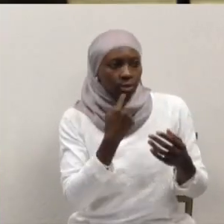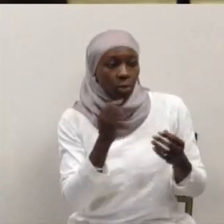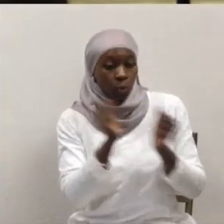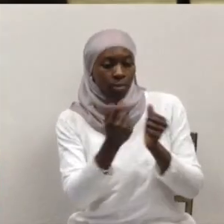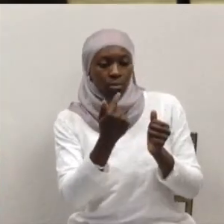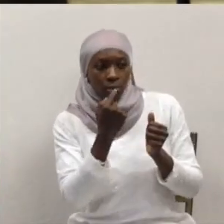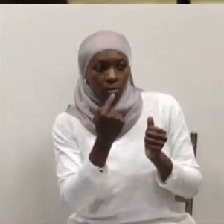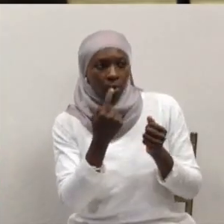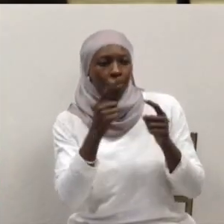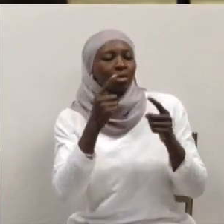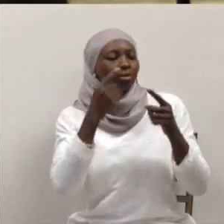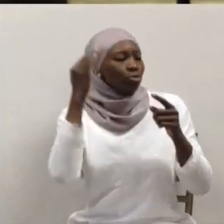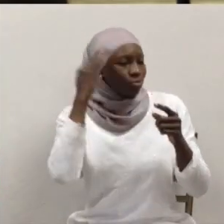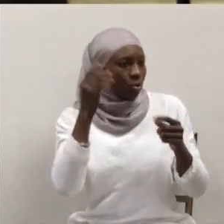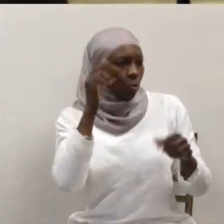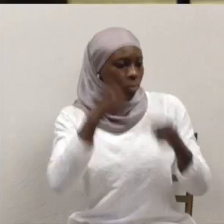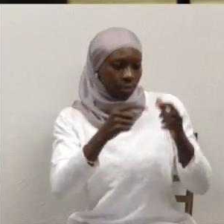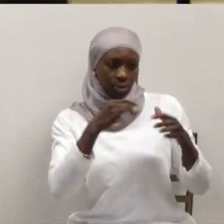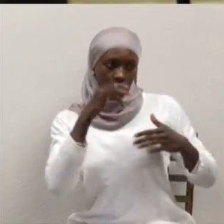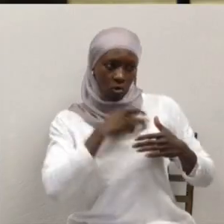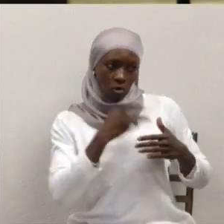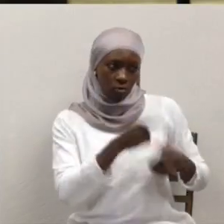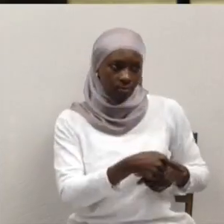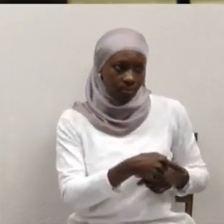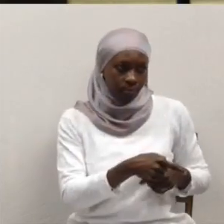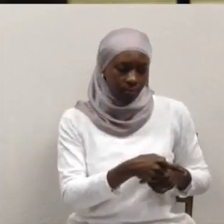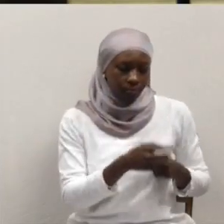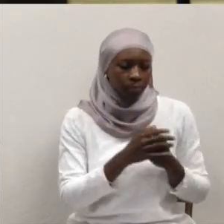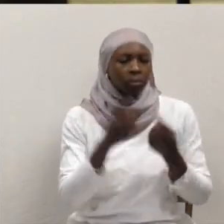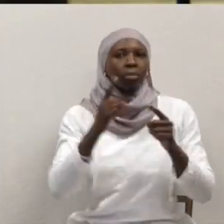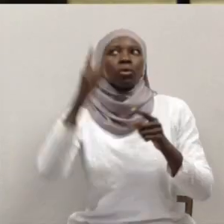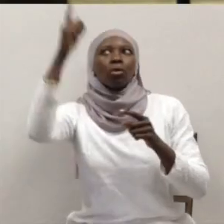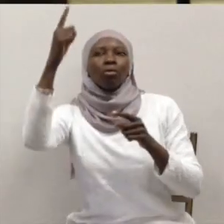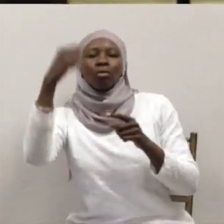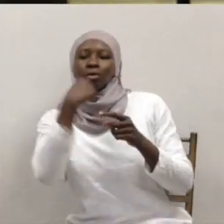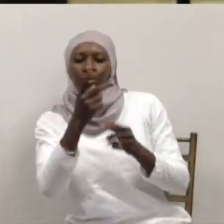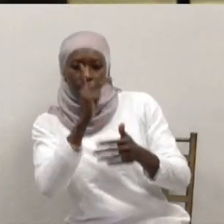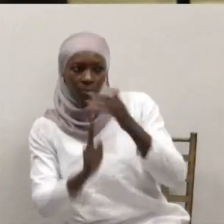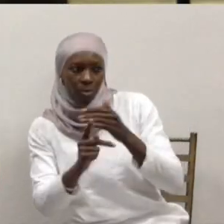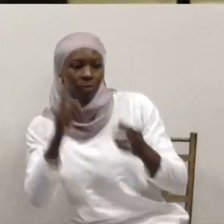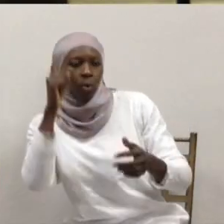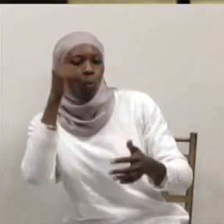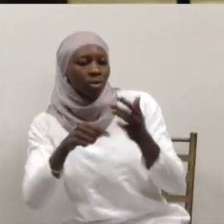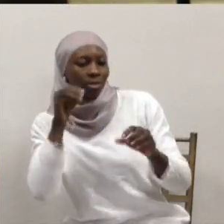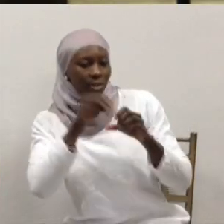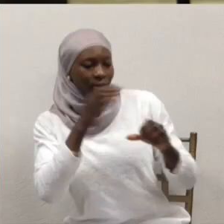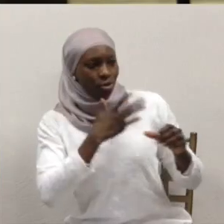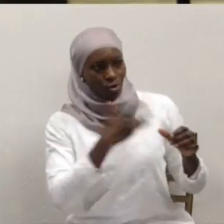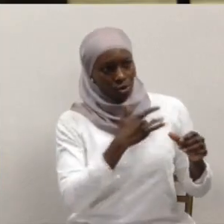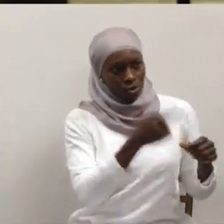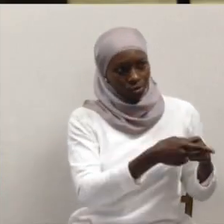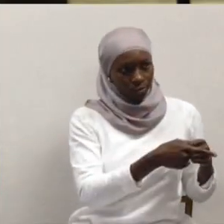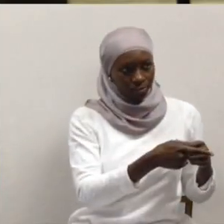is something amazing, that Allah is telling us what is in their hearts, so that we